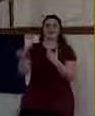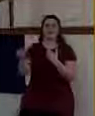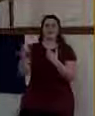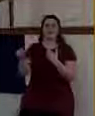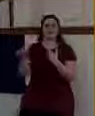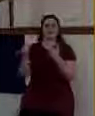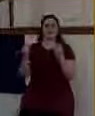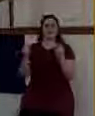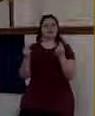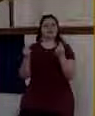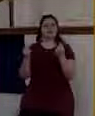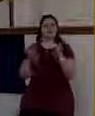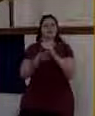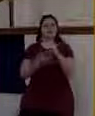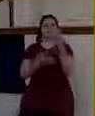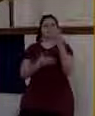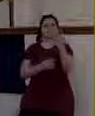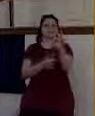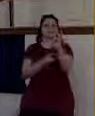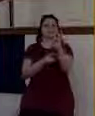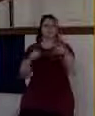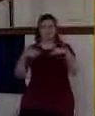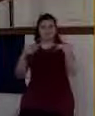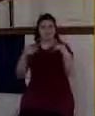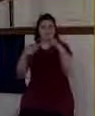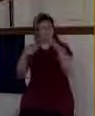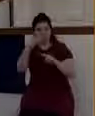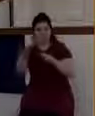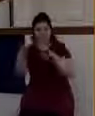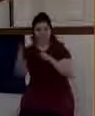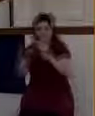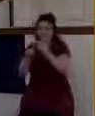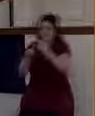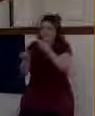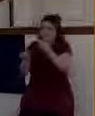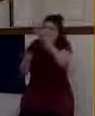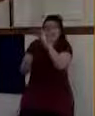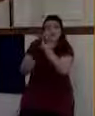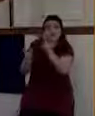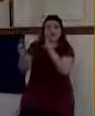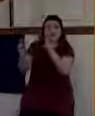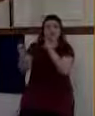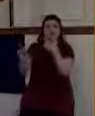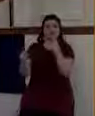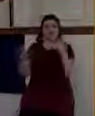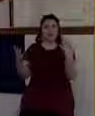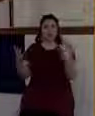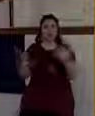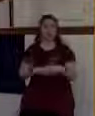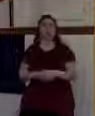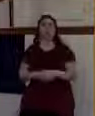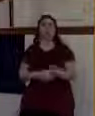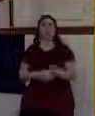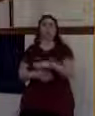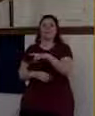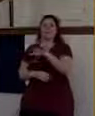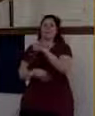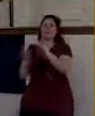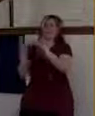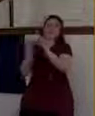is unthinkable. Look in verse 19. This younger prophet, the man of God from Judah, in verse 19, so he went back with